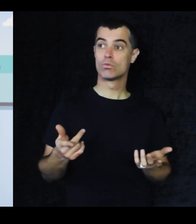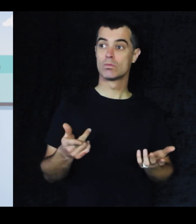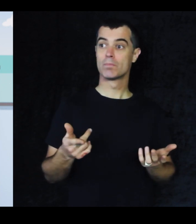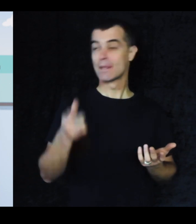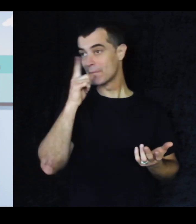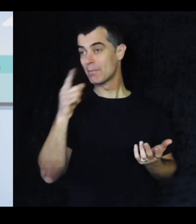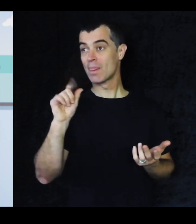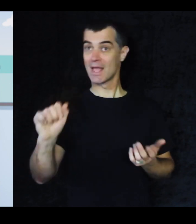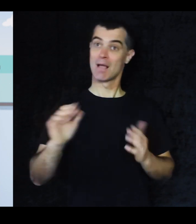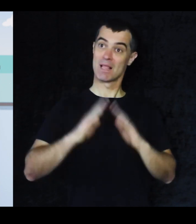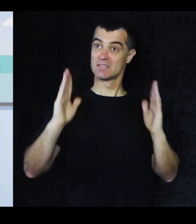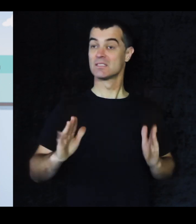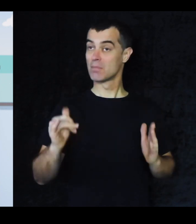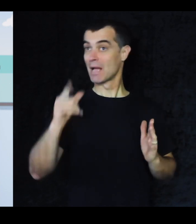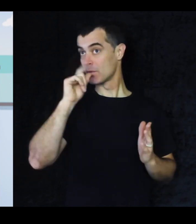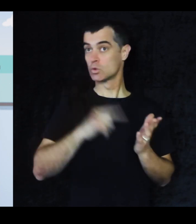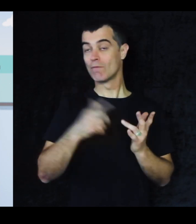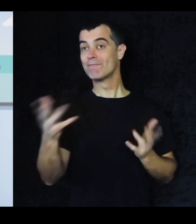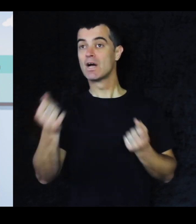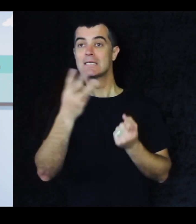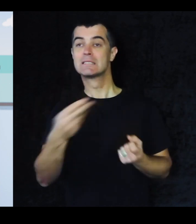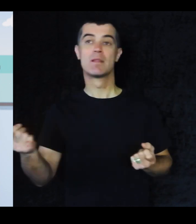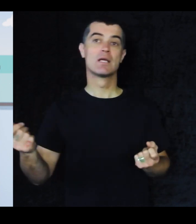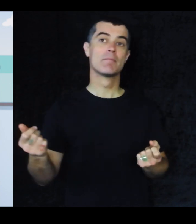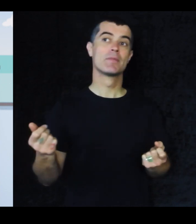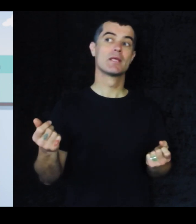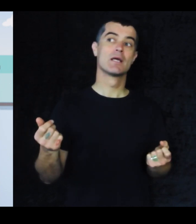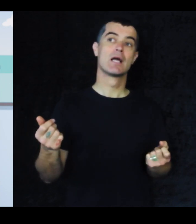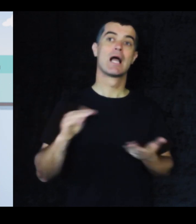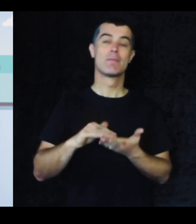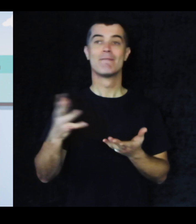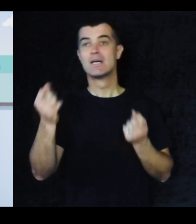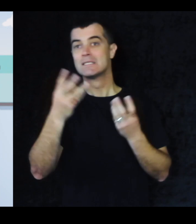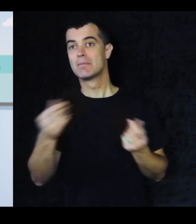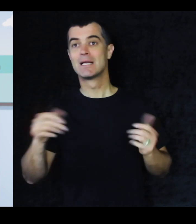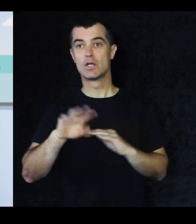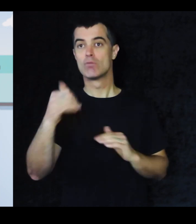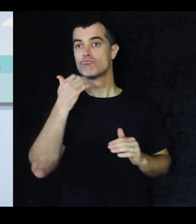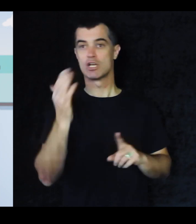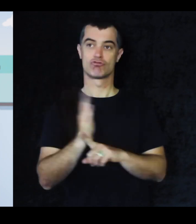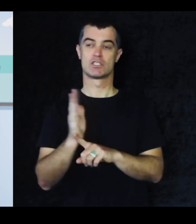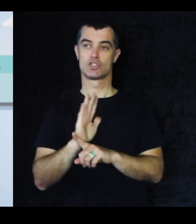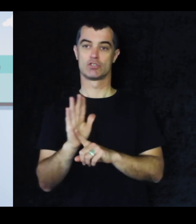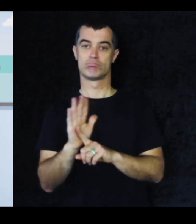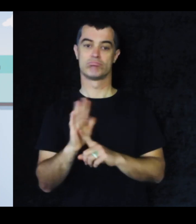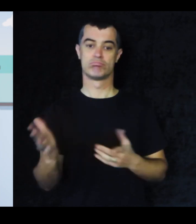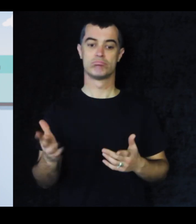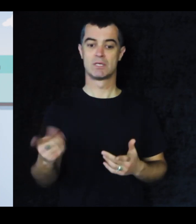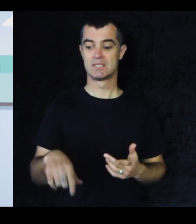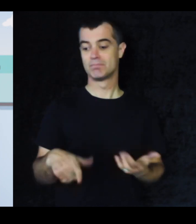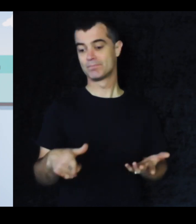for, people to fill their places, and they might be able to find something. They might be able to help you find something that's in your price